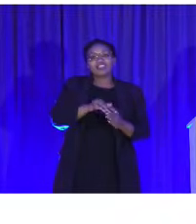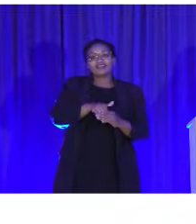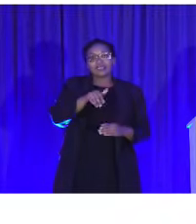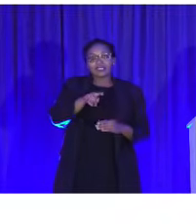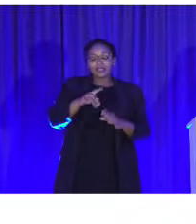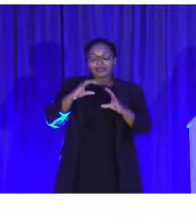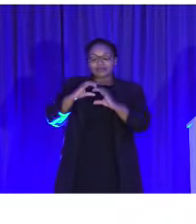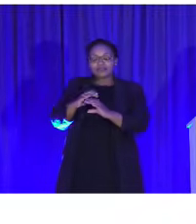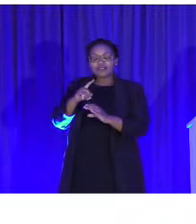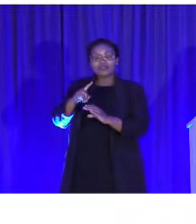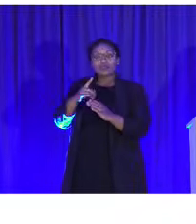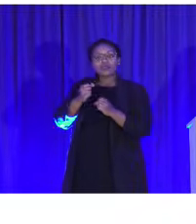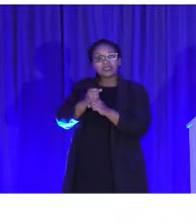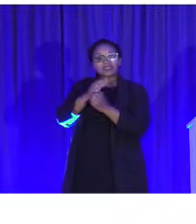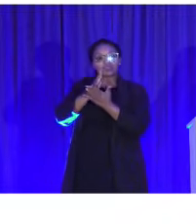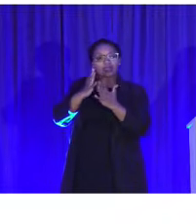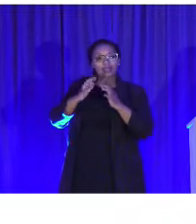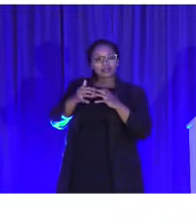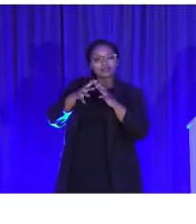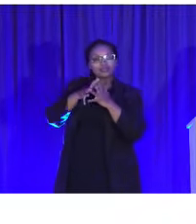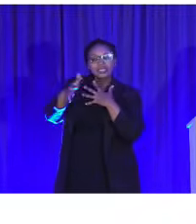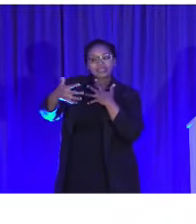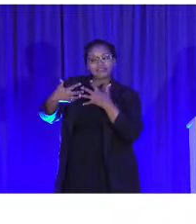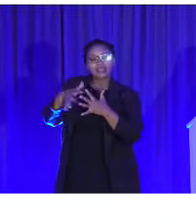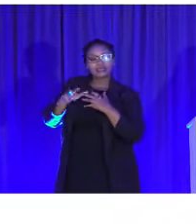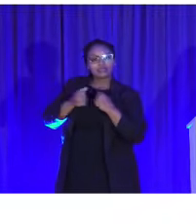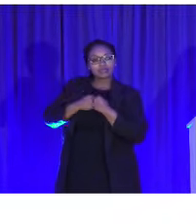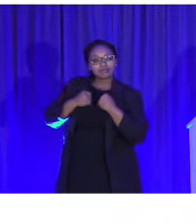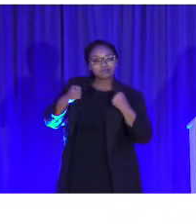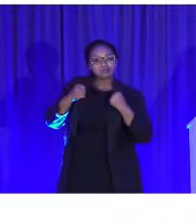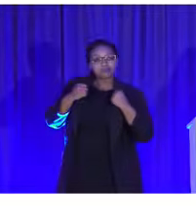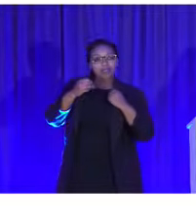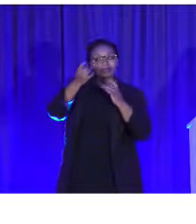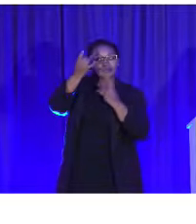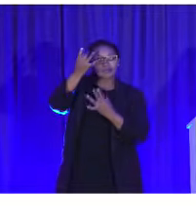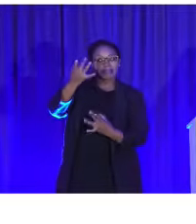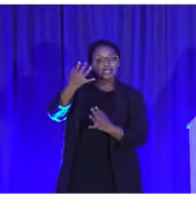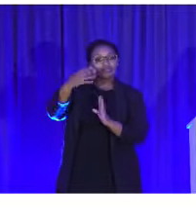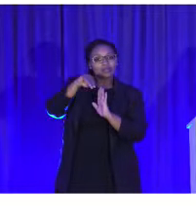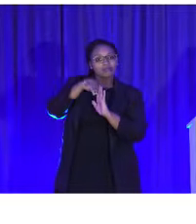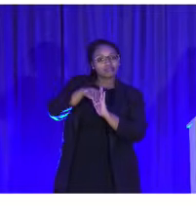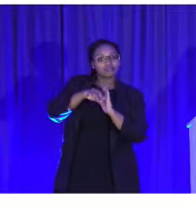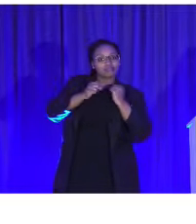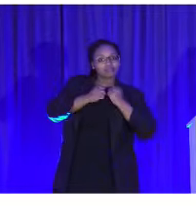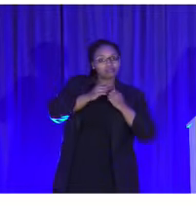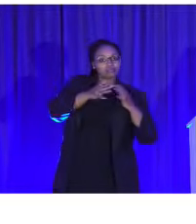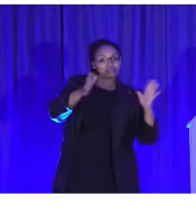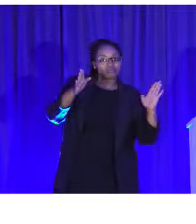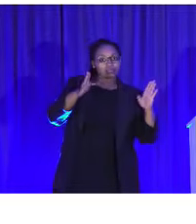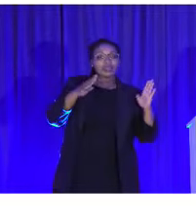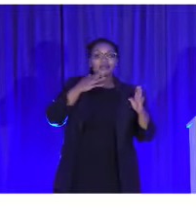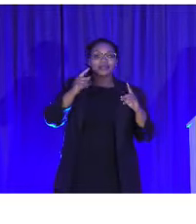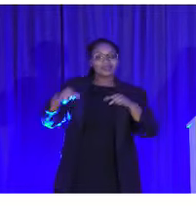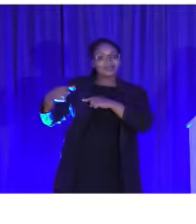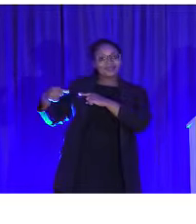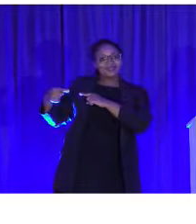enhance transparency, broaden access to information, and strengthen civic education. Please roll the